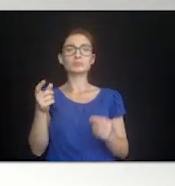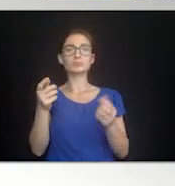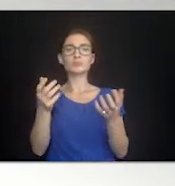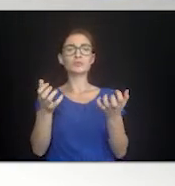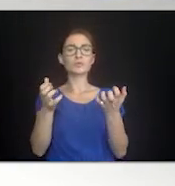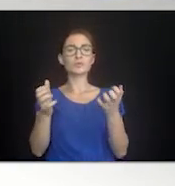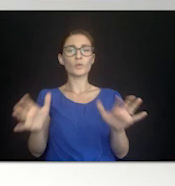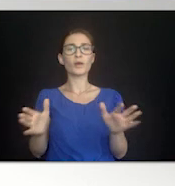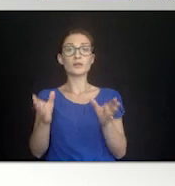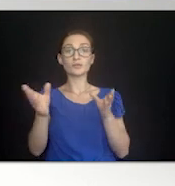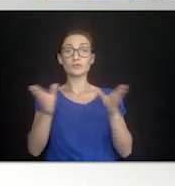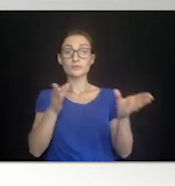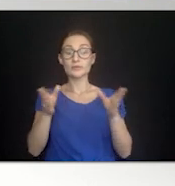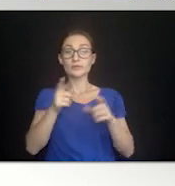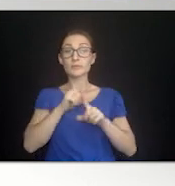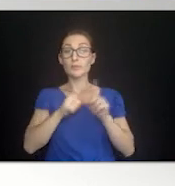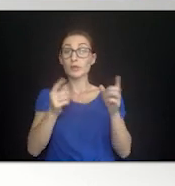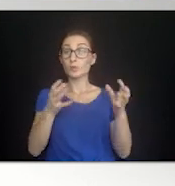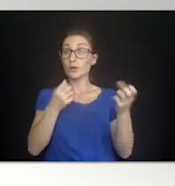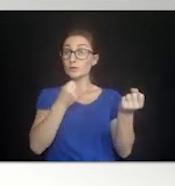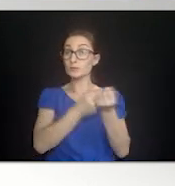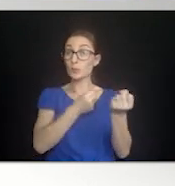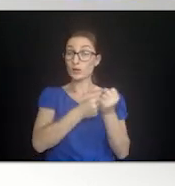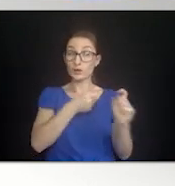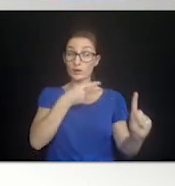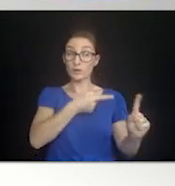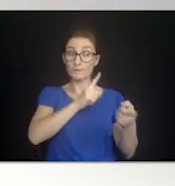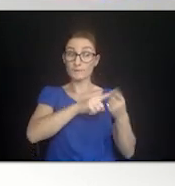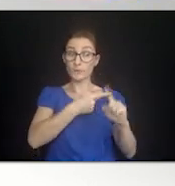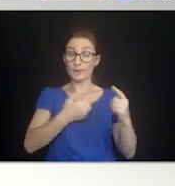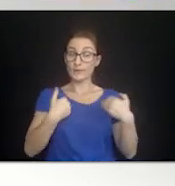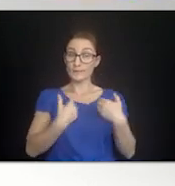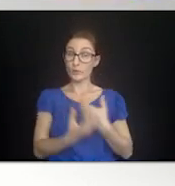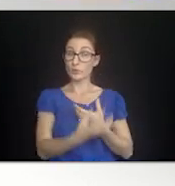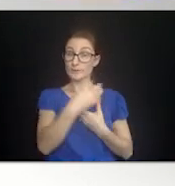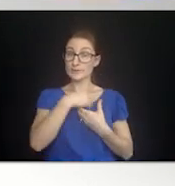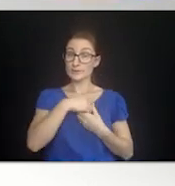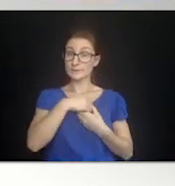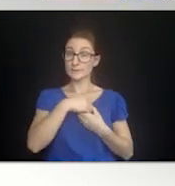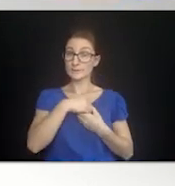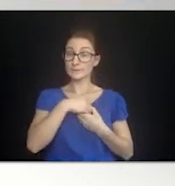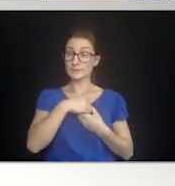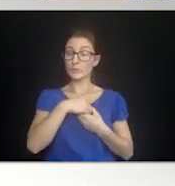like, services, but you really want to support your friend with autism?